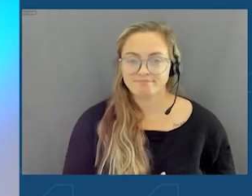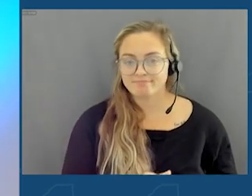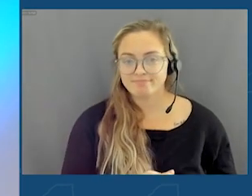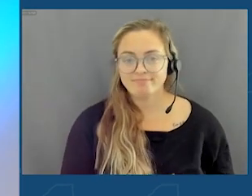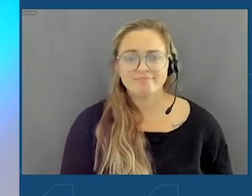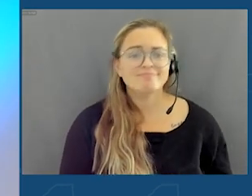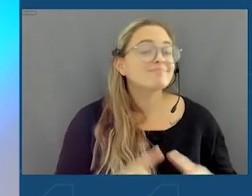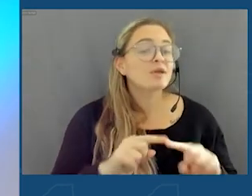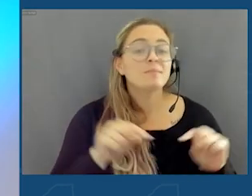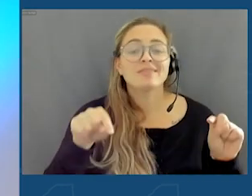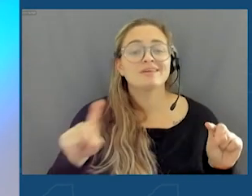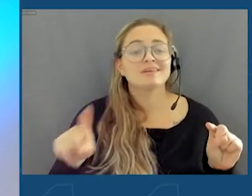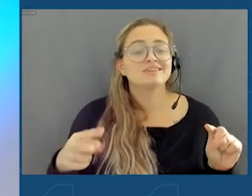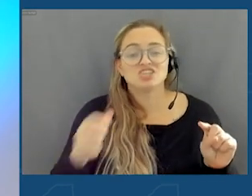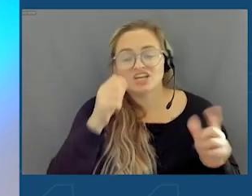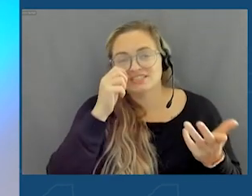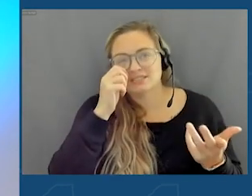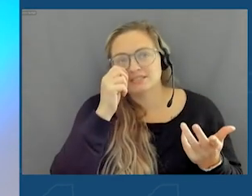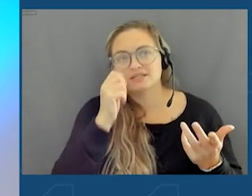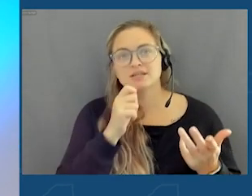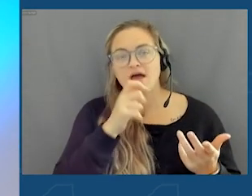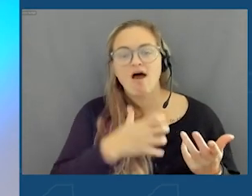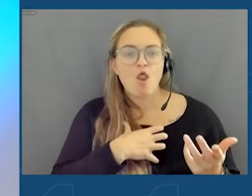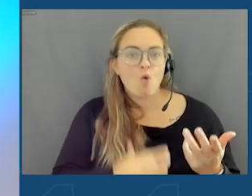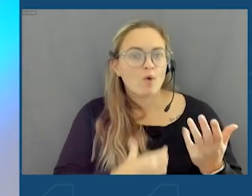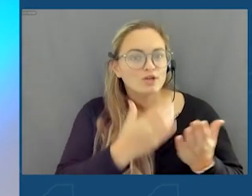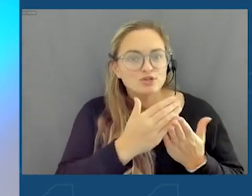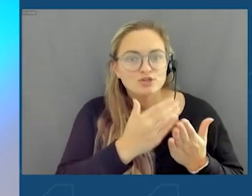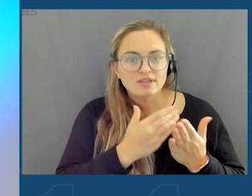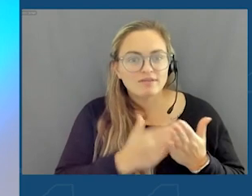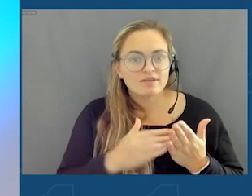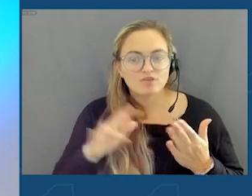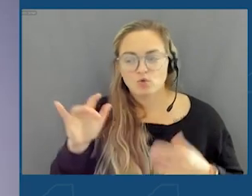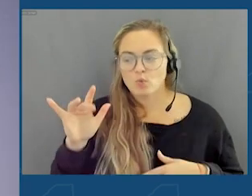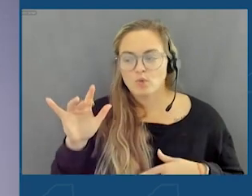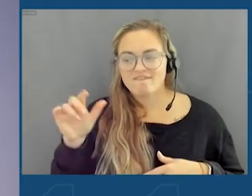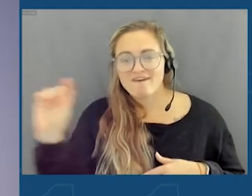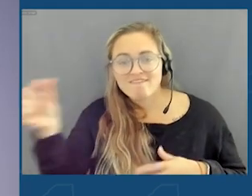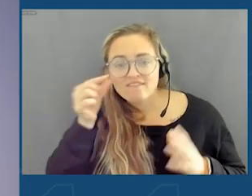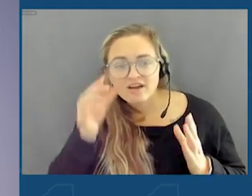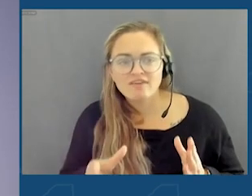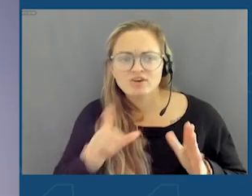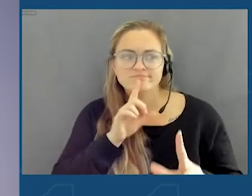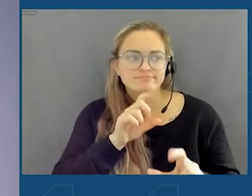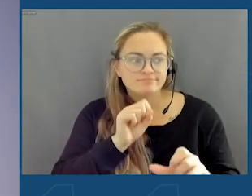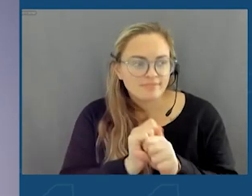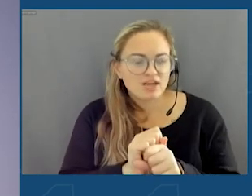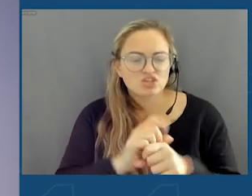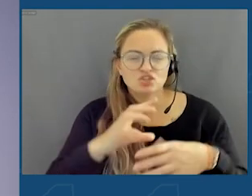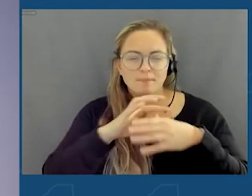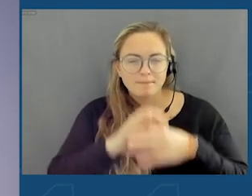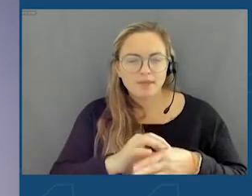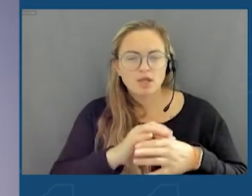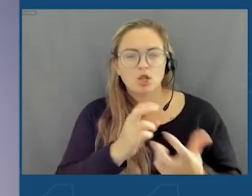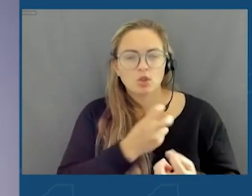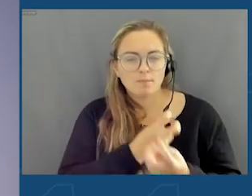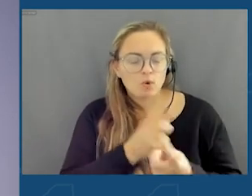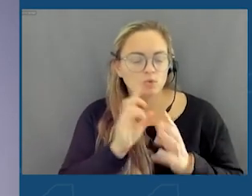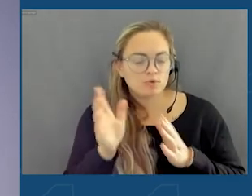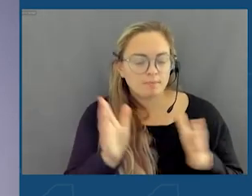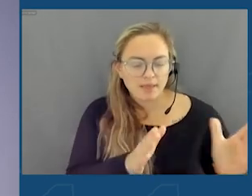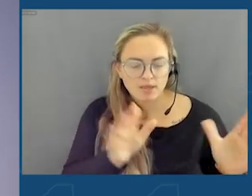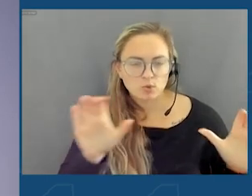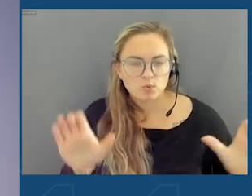But this is just not kind of a wish list of 25 governors. It's an actual meat-on-the-bones plan to get this job done. I want to